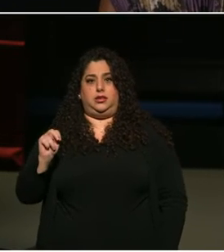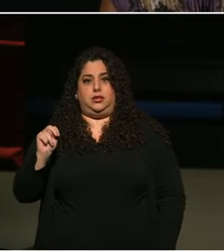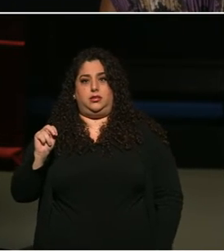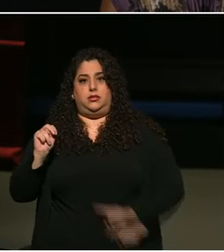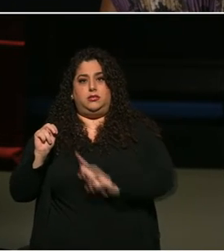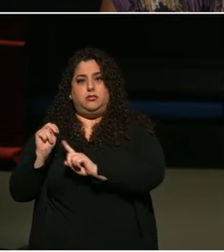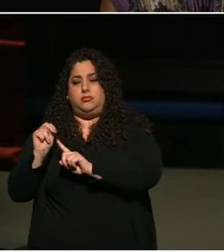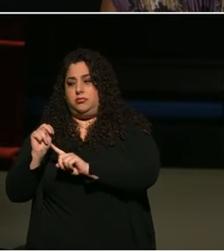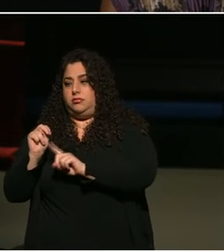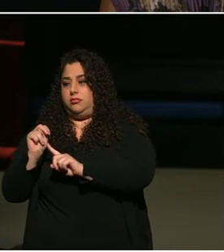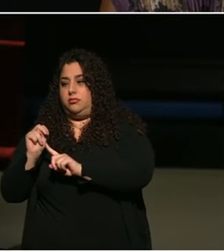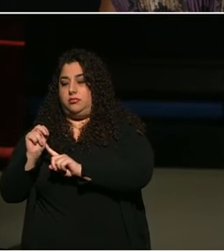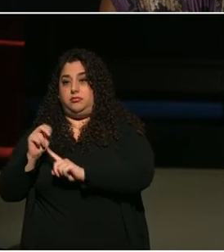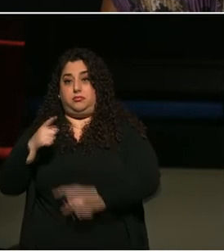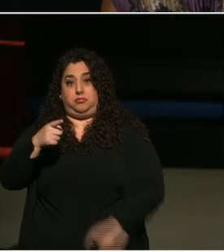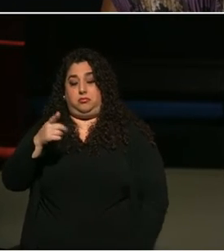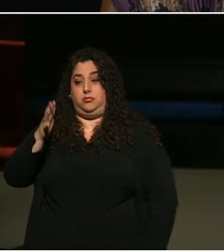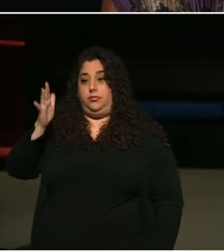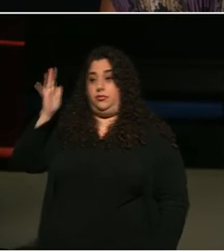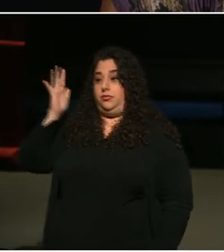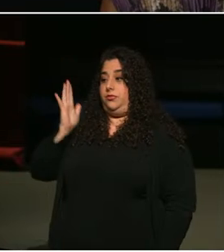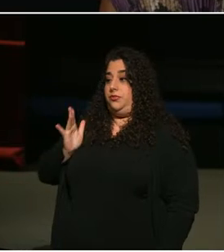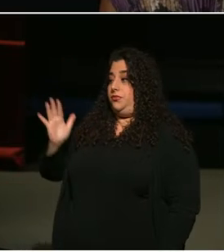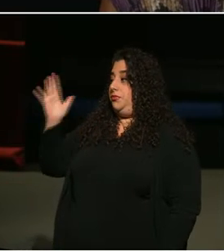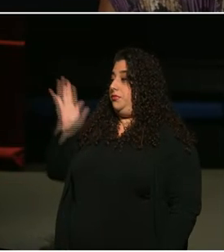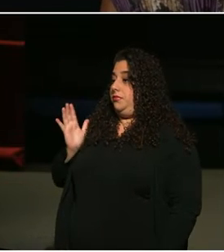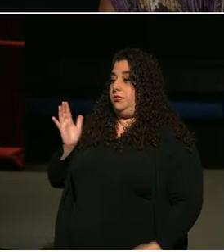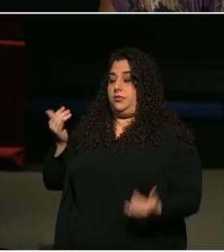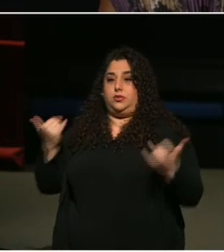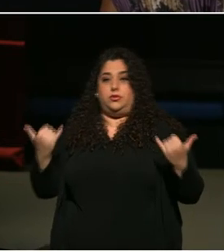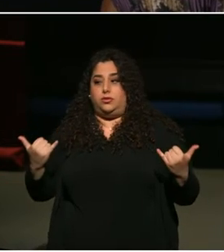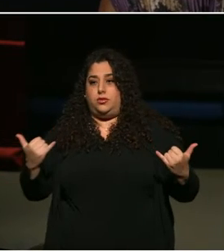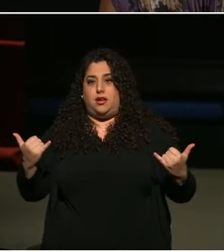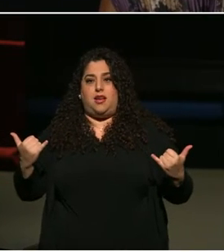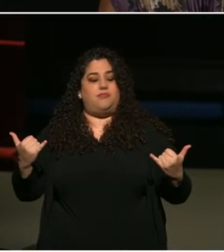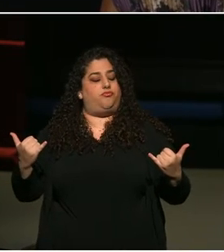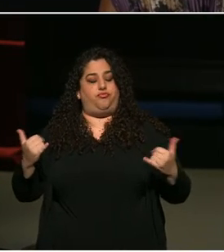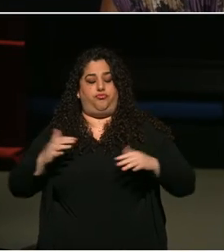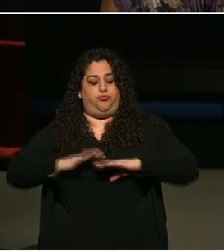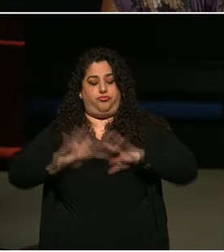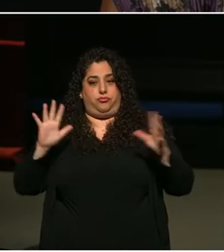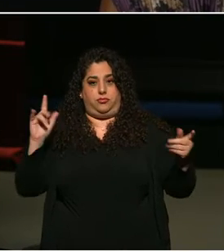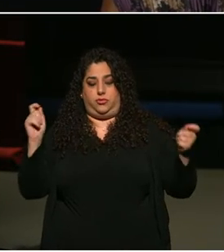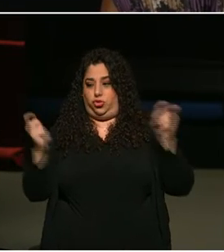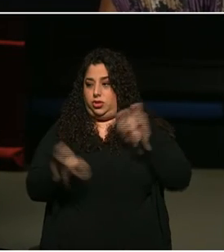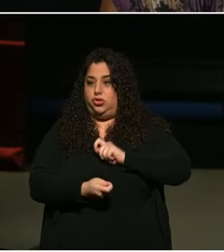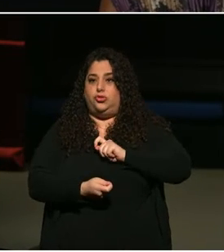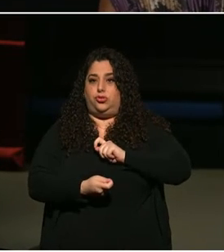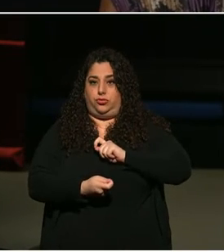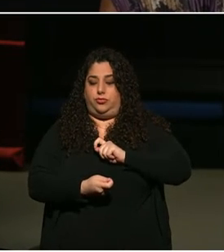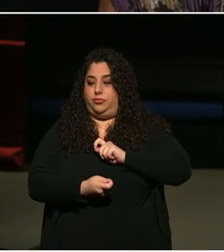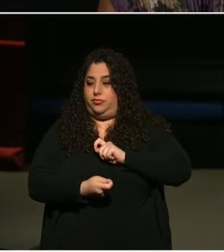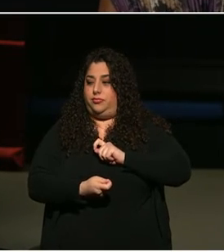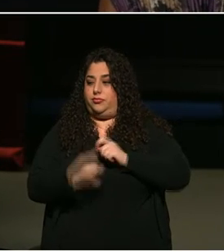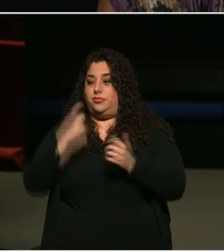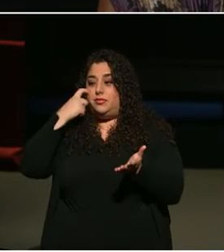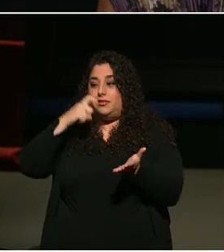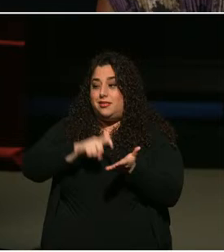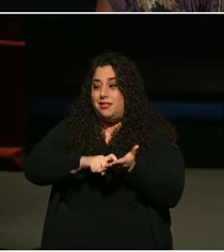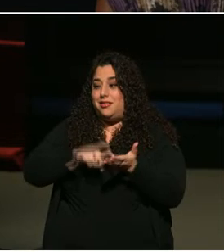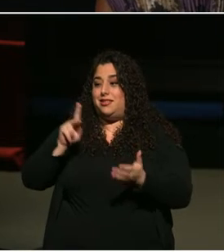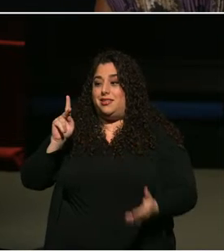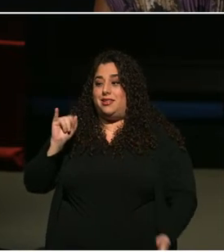tonight the Tongva, the Kiowa,